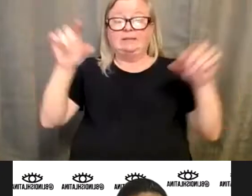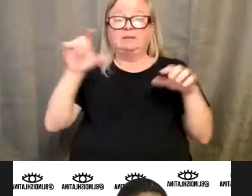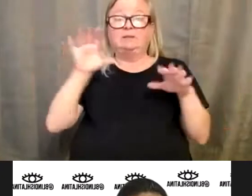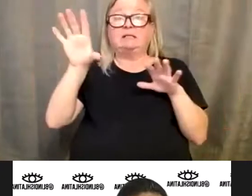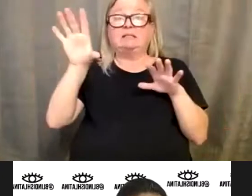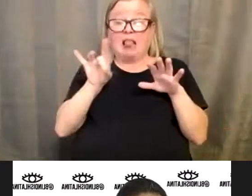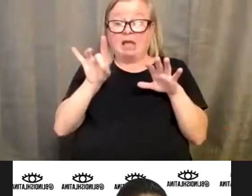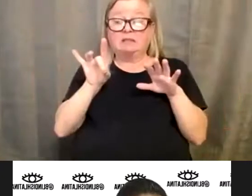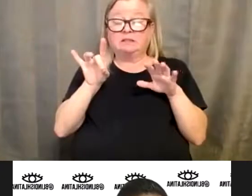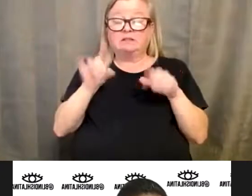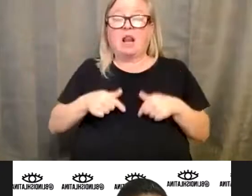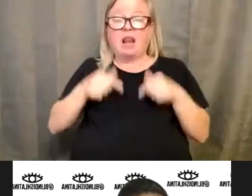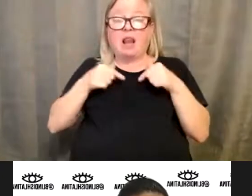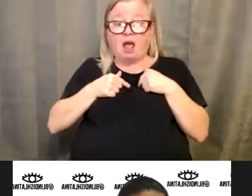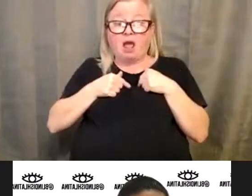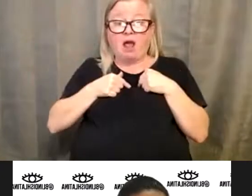live transcript.